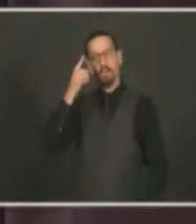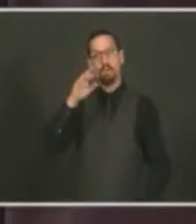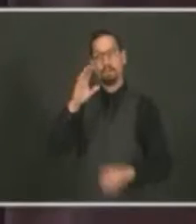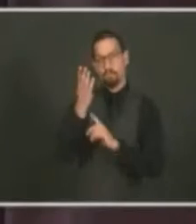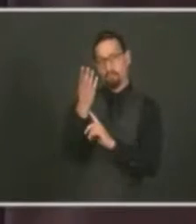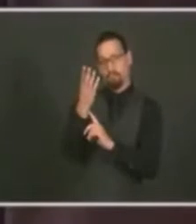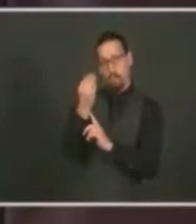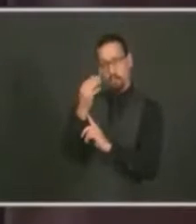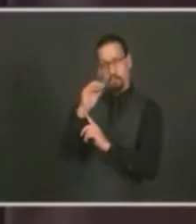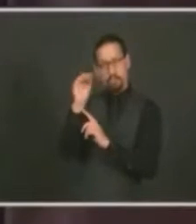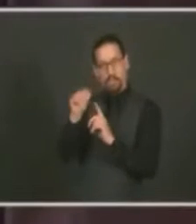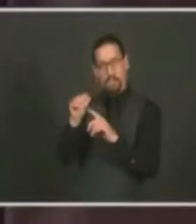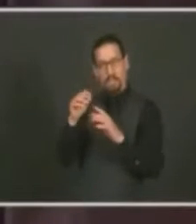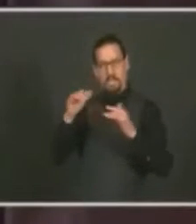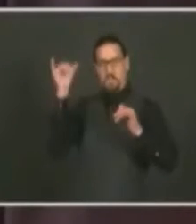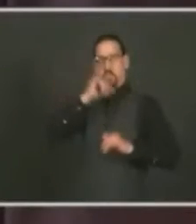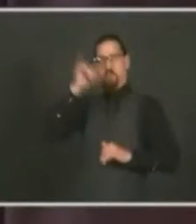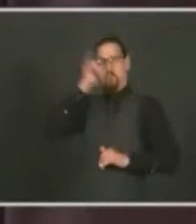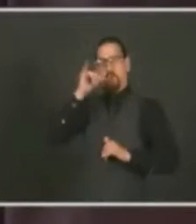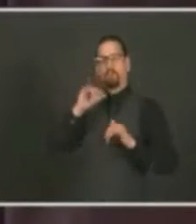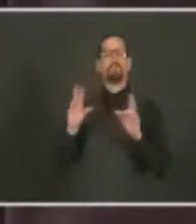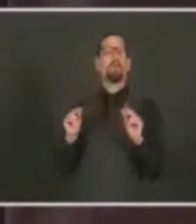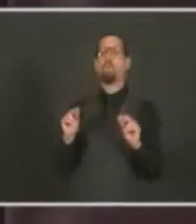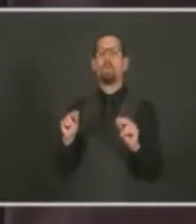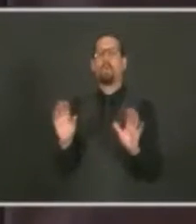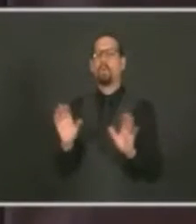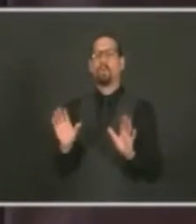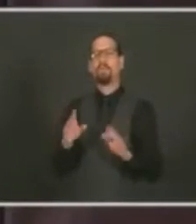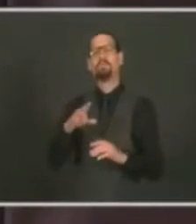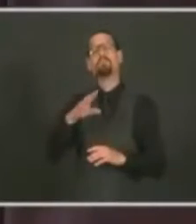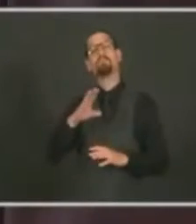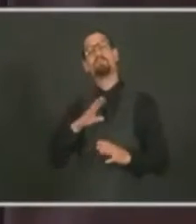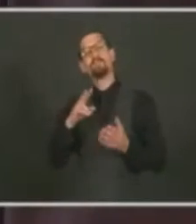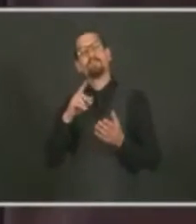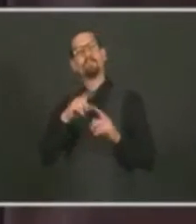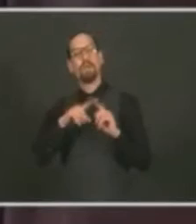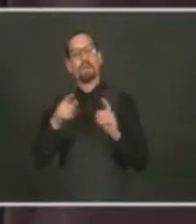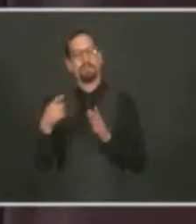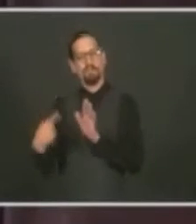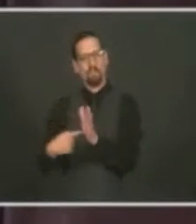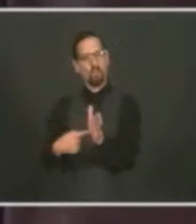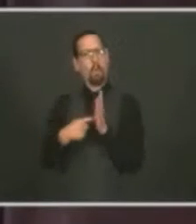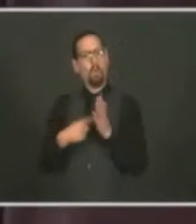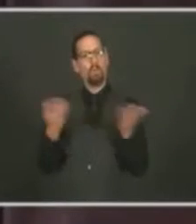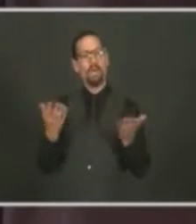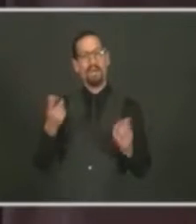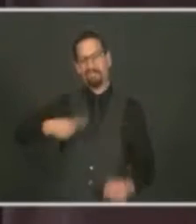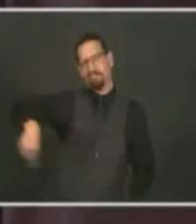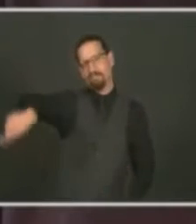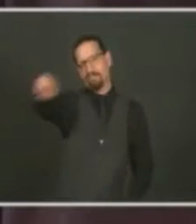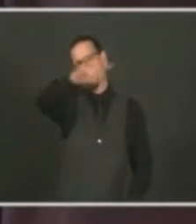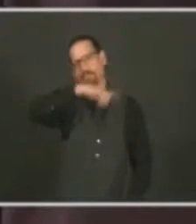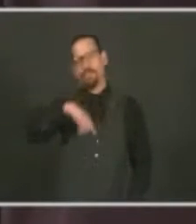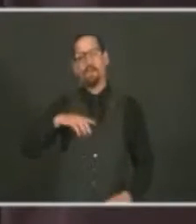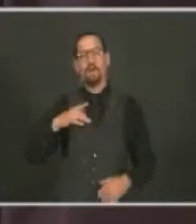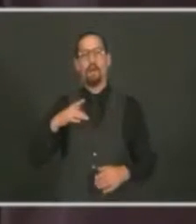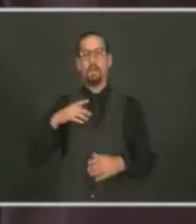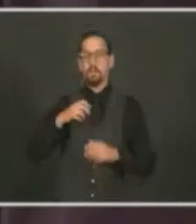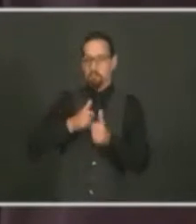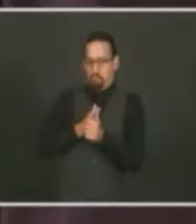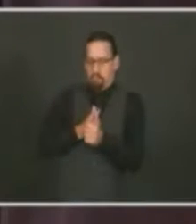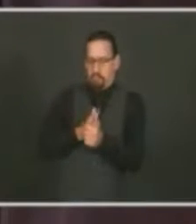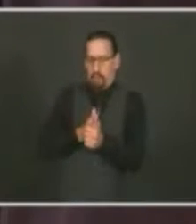too relaxed, maybe a little lazy following the rules. And I'm asking that we do better,